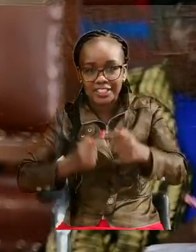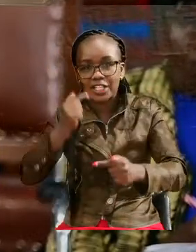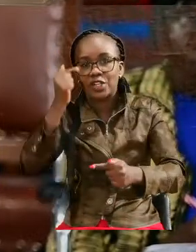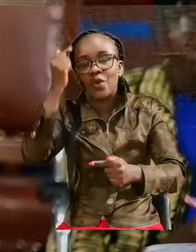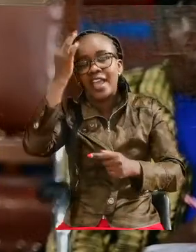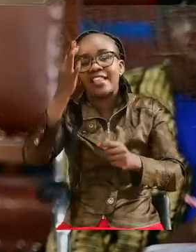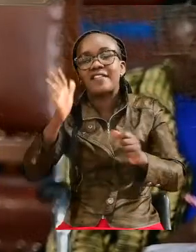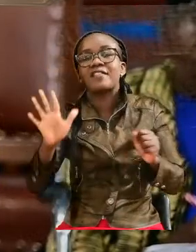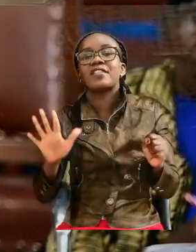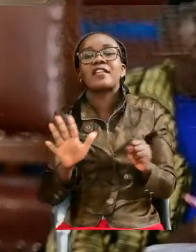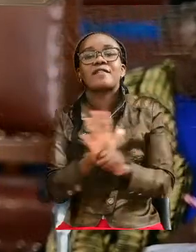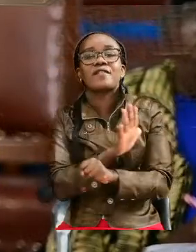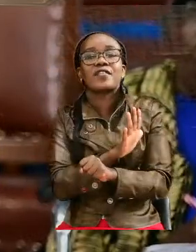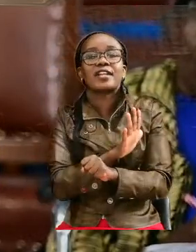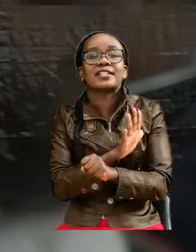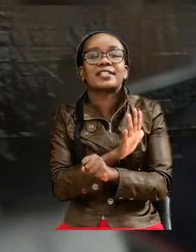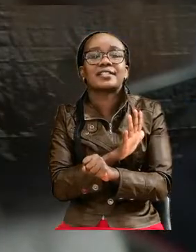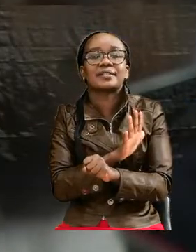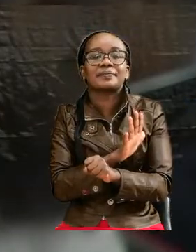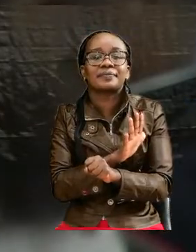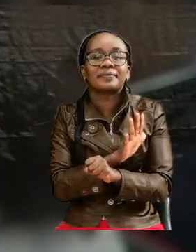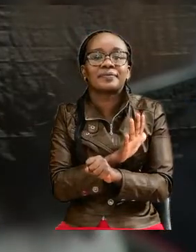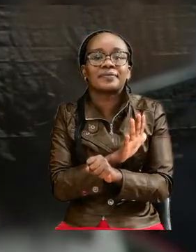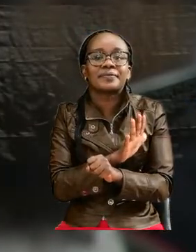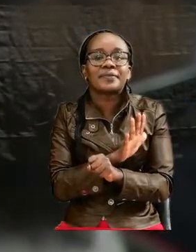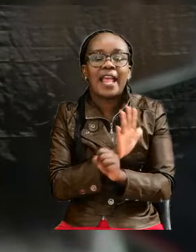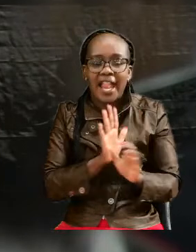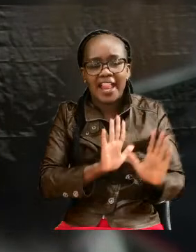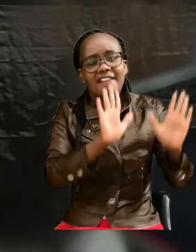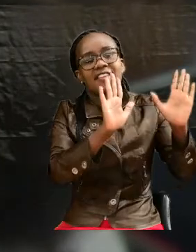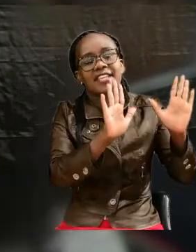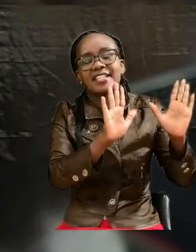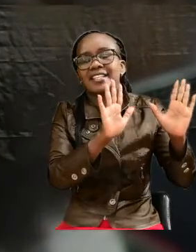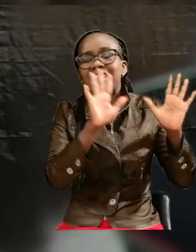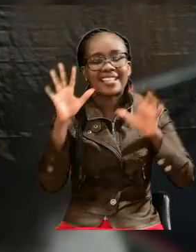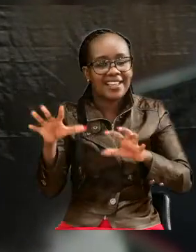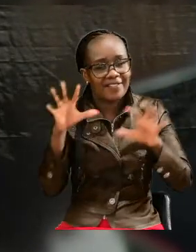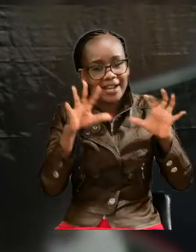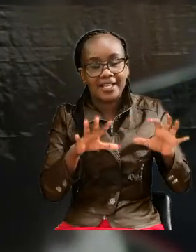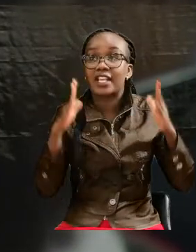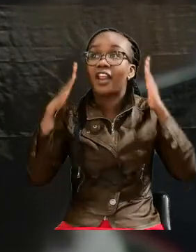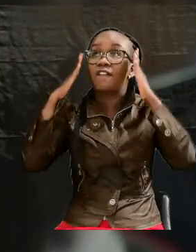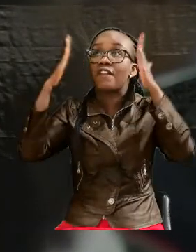faithfulness despite whatever hardship he may encounter.